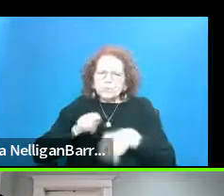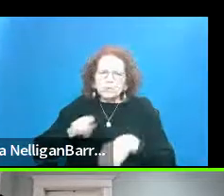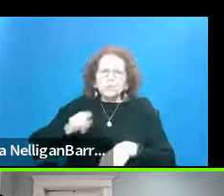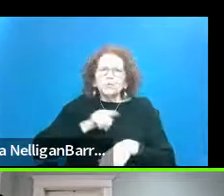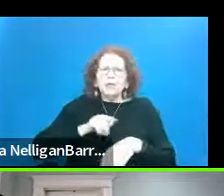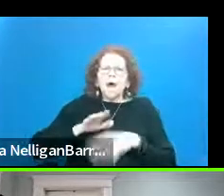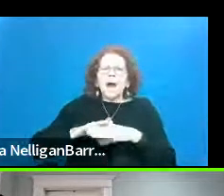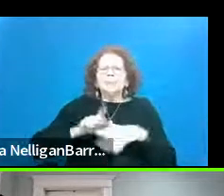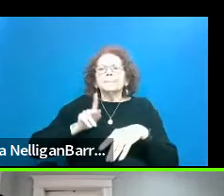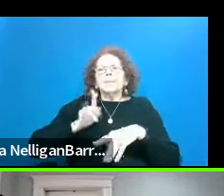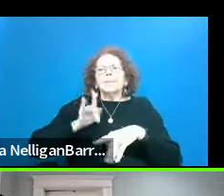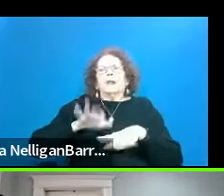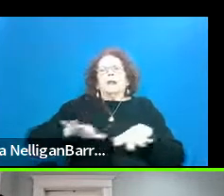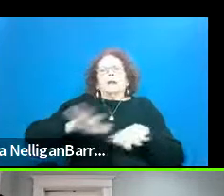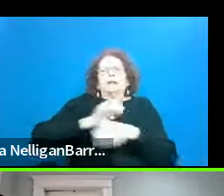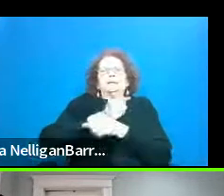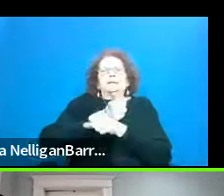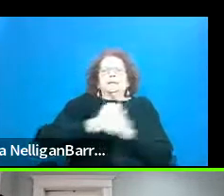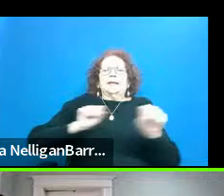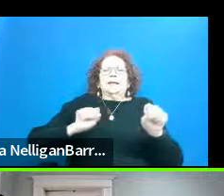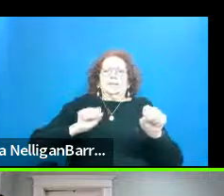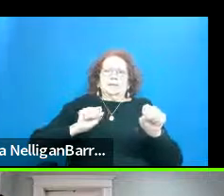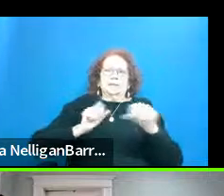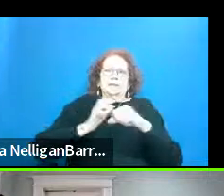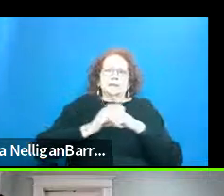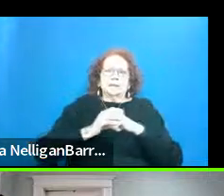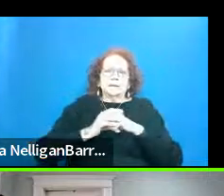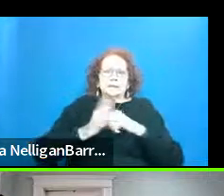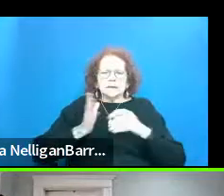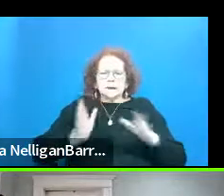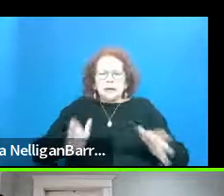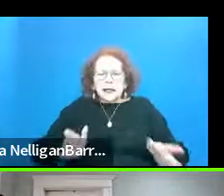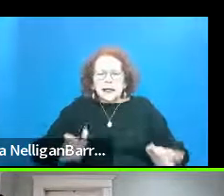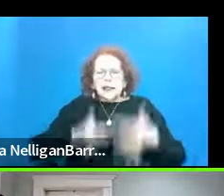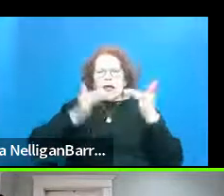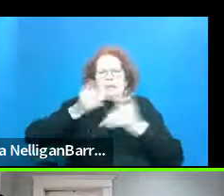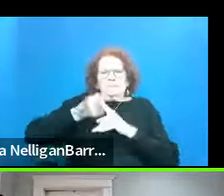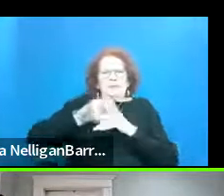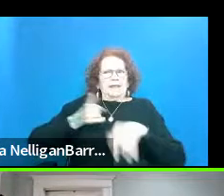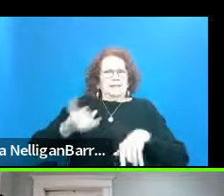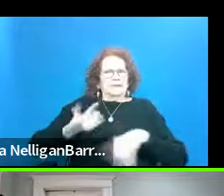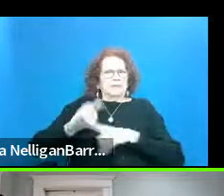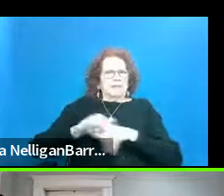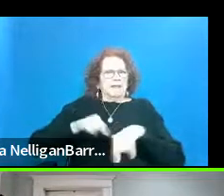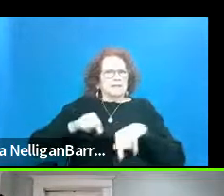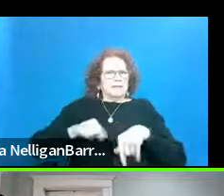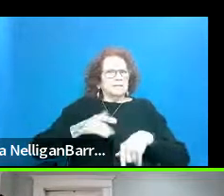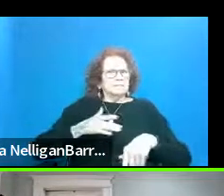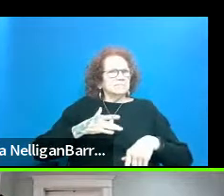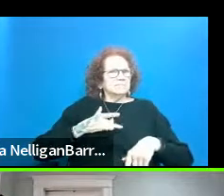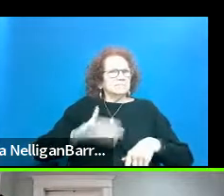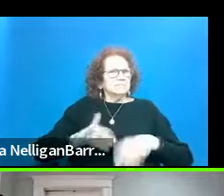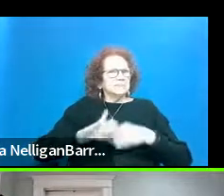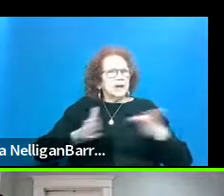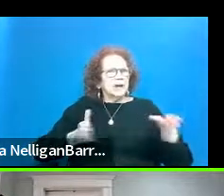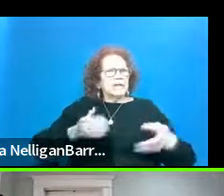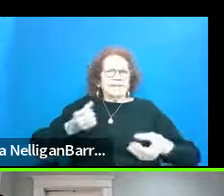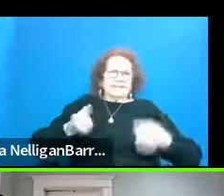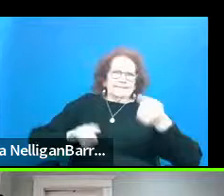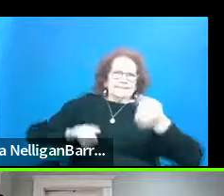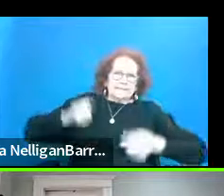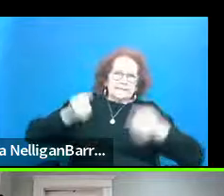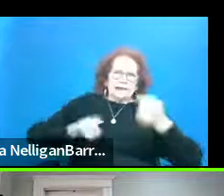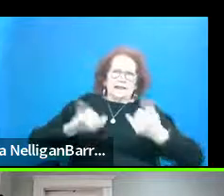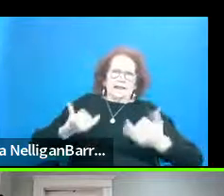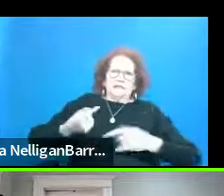just light month in general. I know we have the vehicles this month. We have a couple other things. I